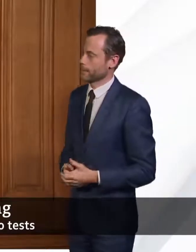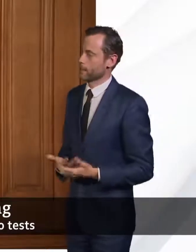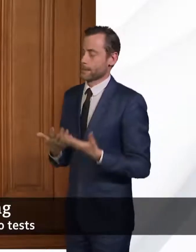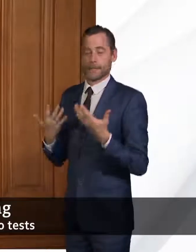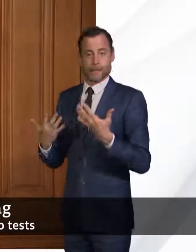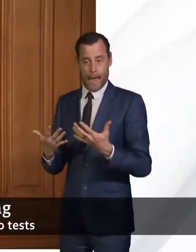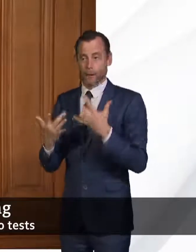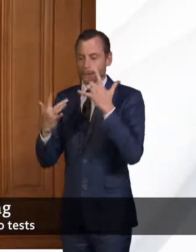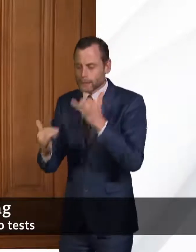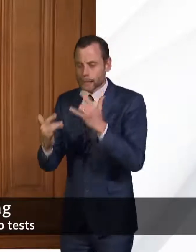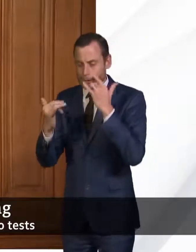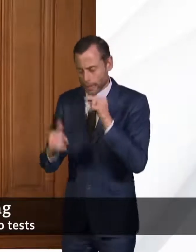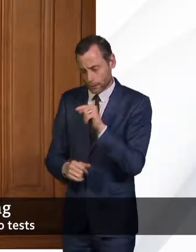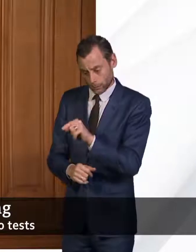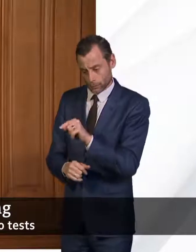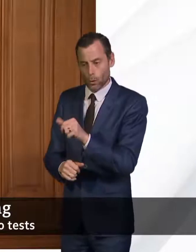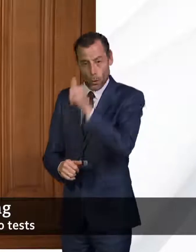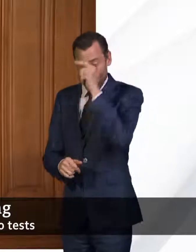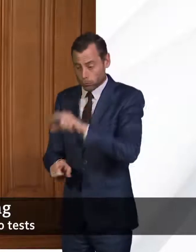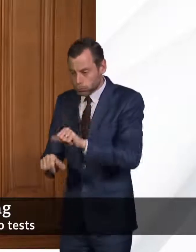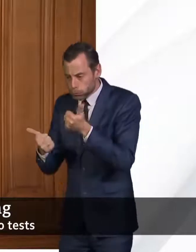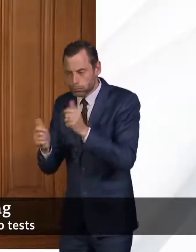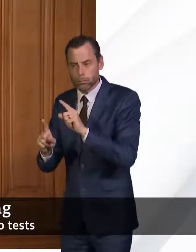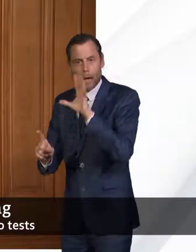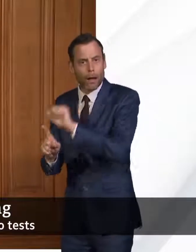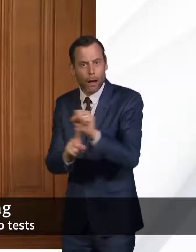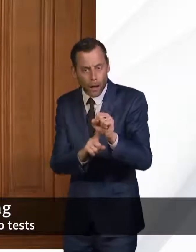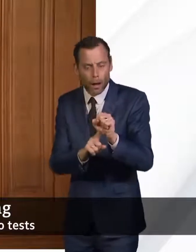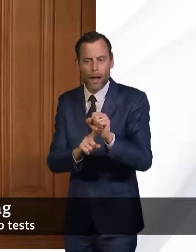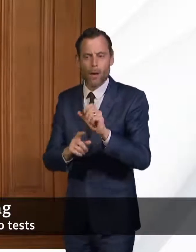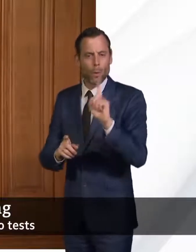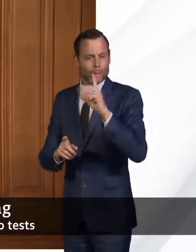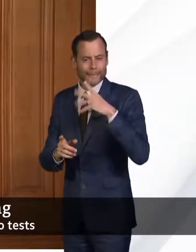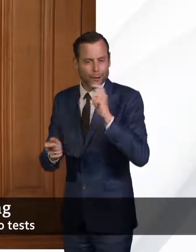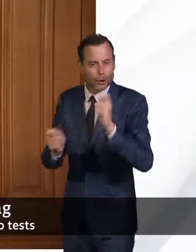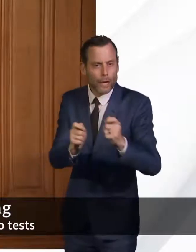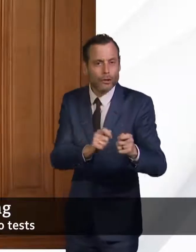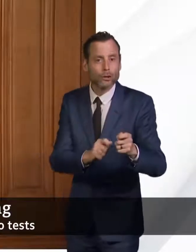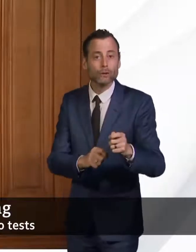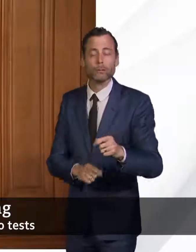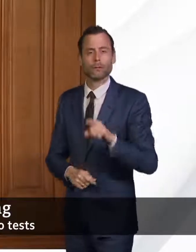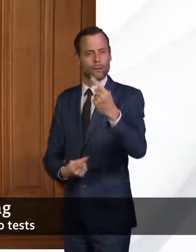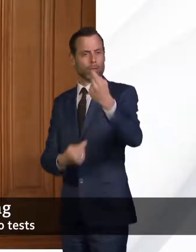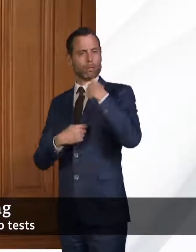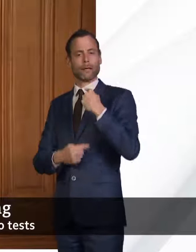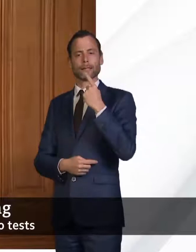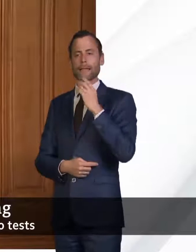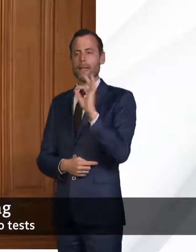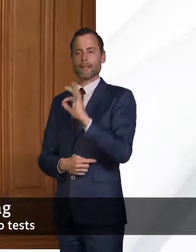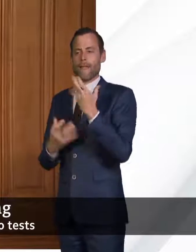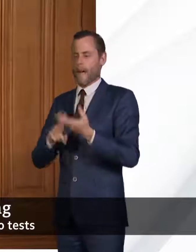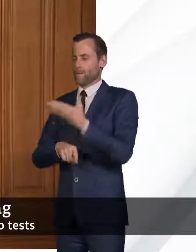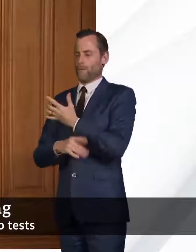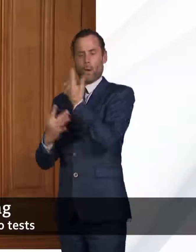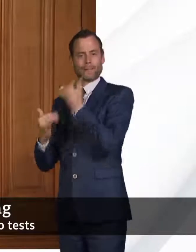spreads in care homes. We're able to adapt that and we'll be even more effective. But it'd be wrong to say that testing was not available and not used. And it would also be wrong to say that nothing